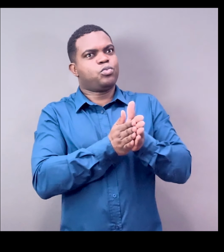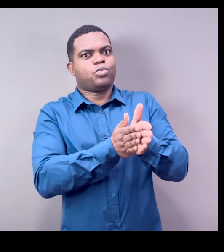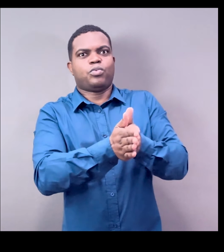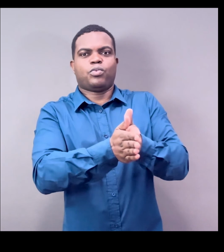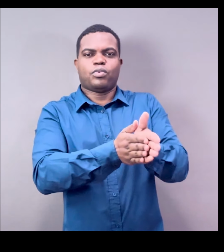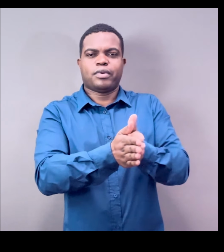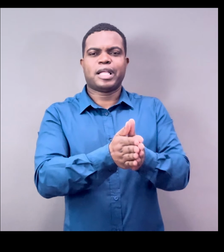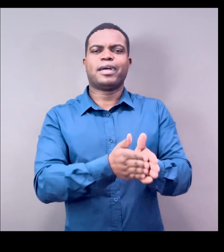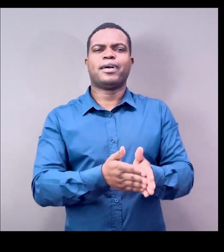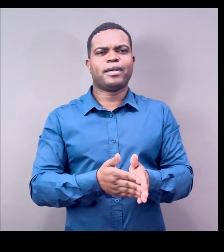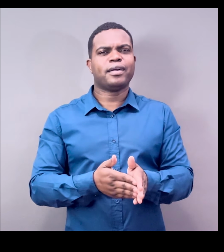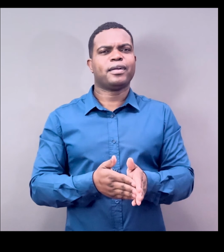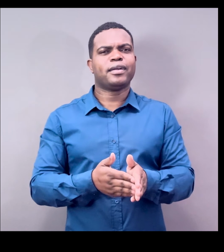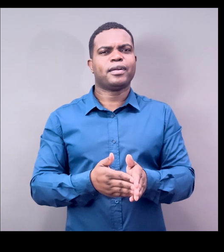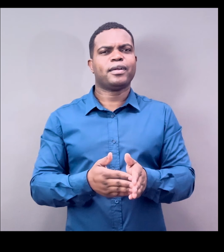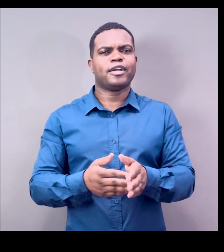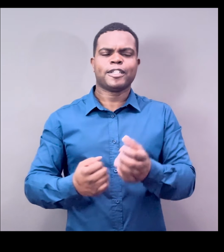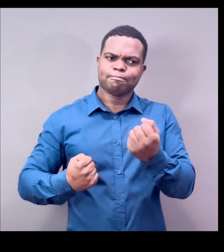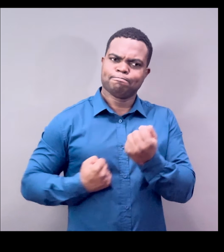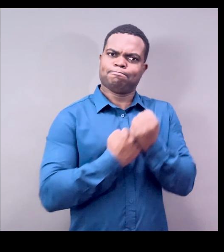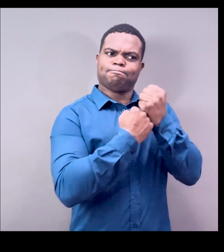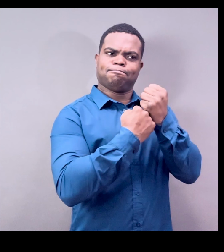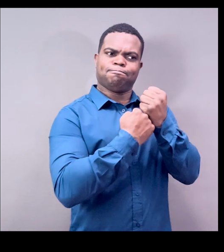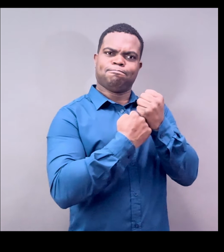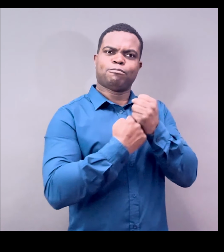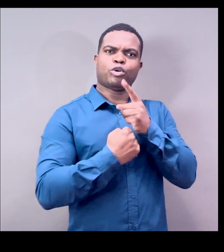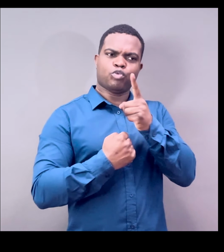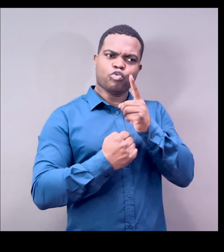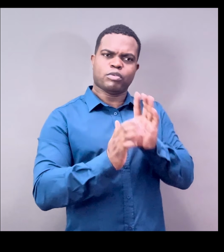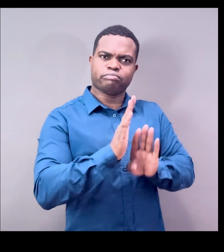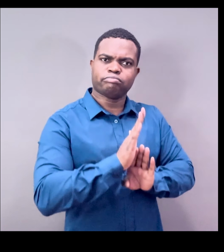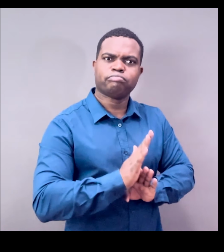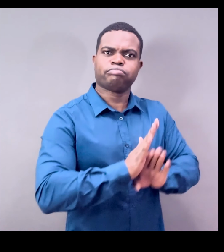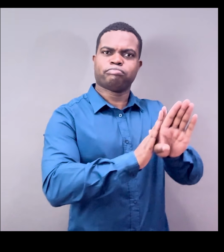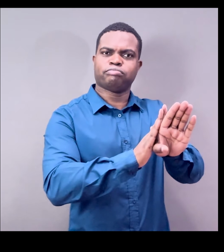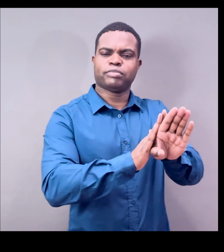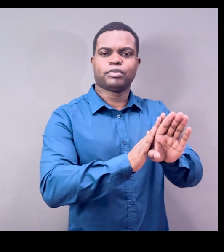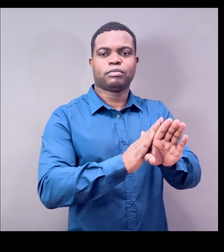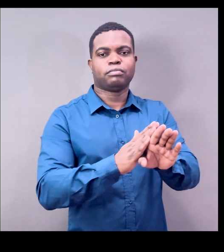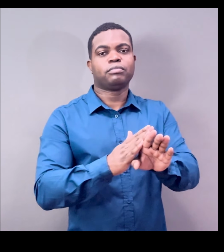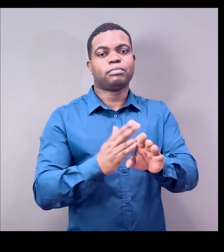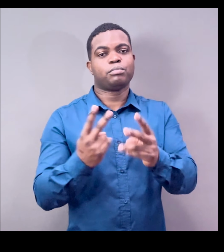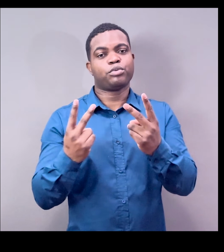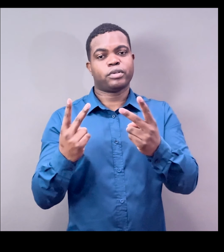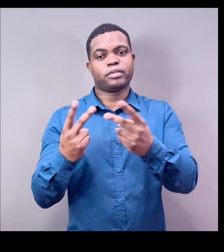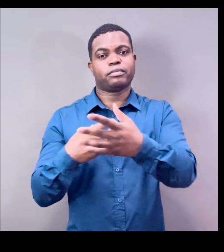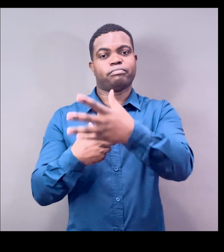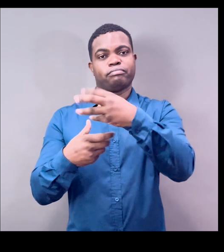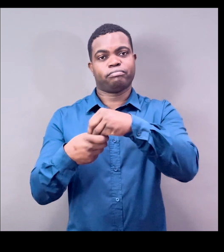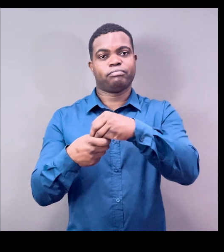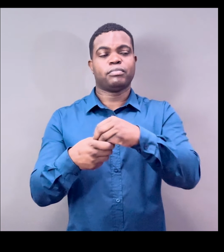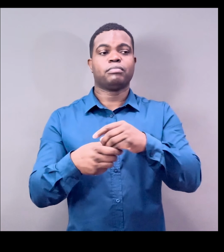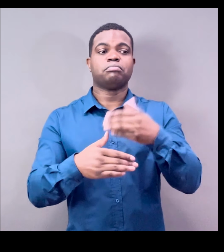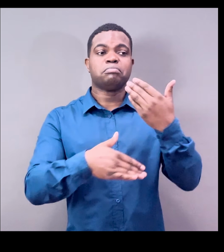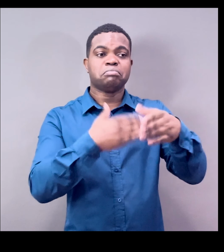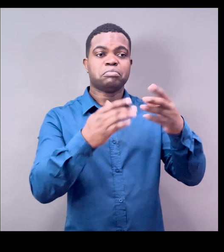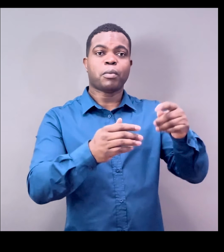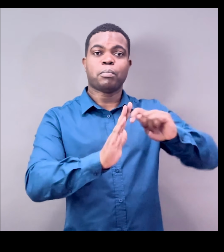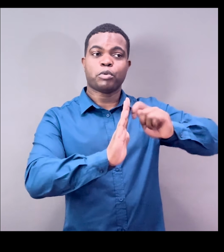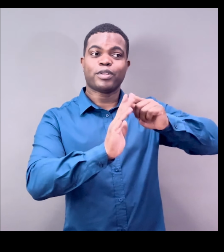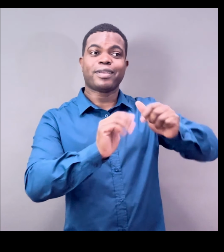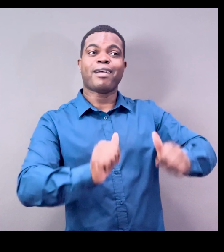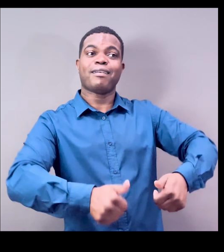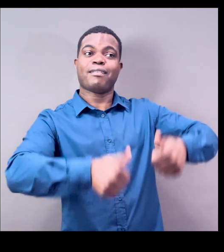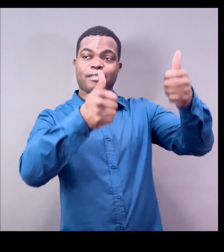they might help you to push your community engagement further. They might help you in the outcome.